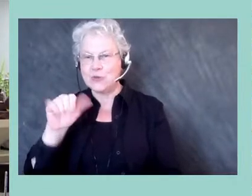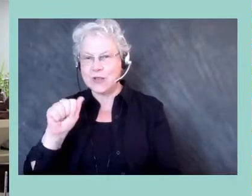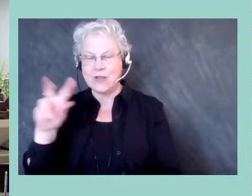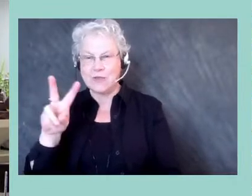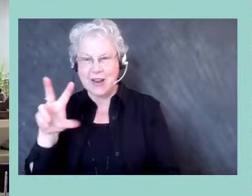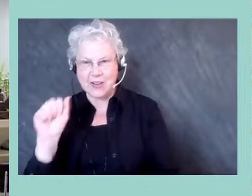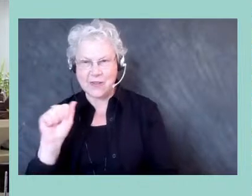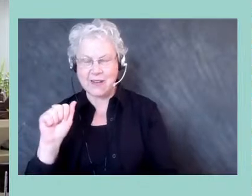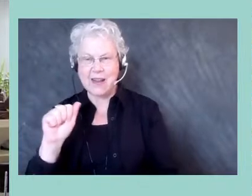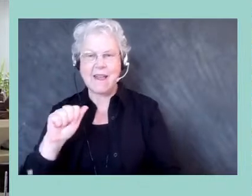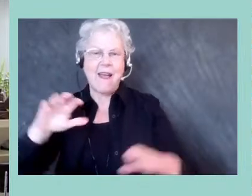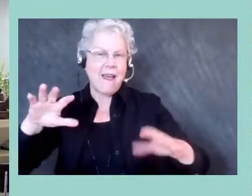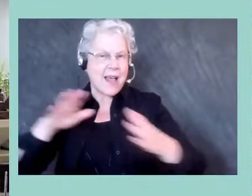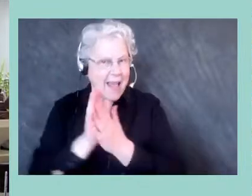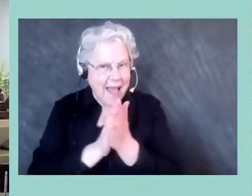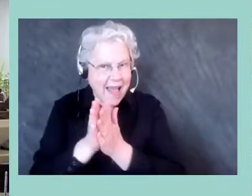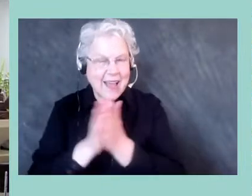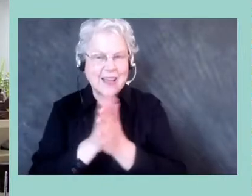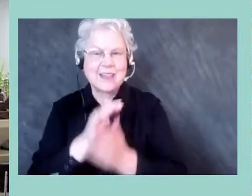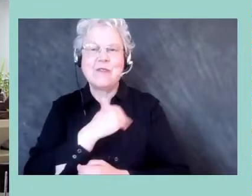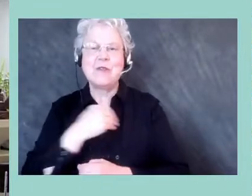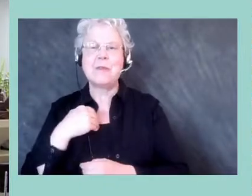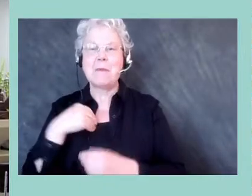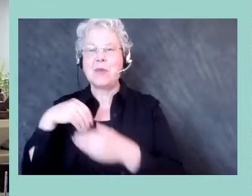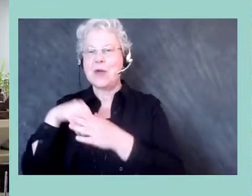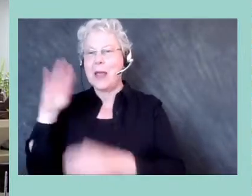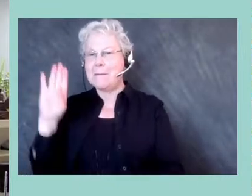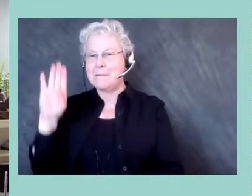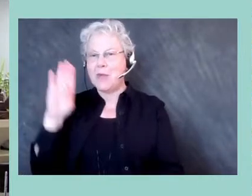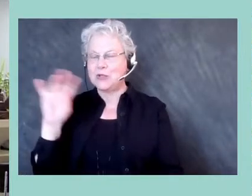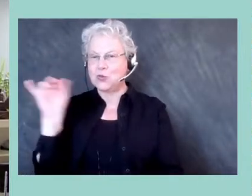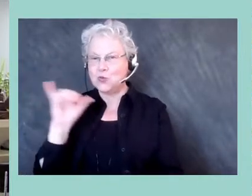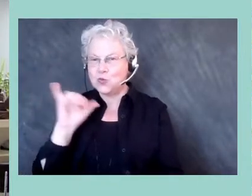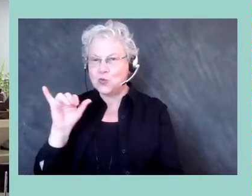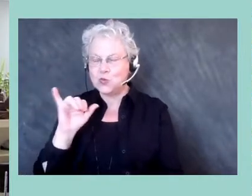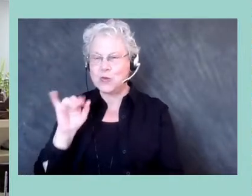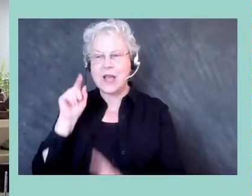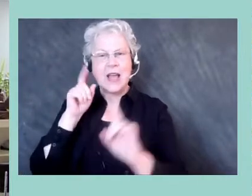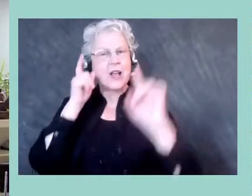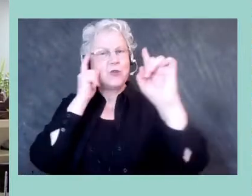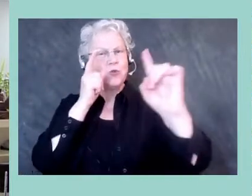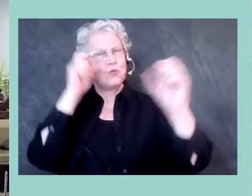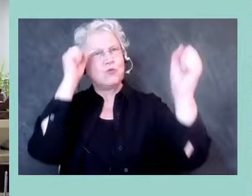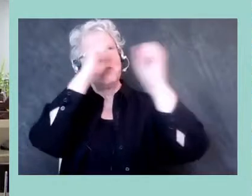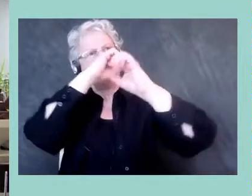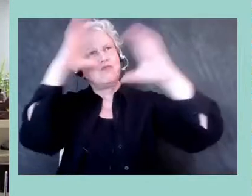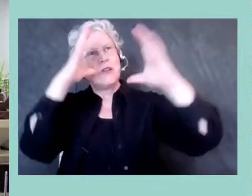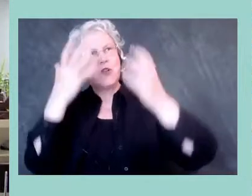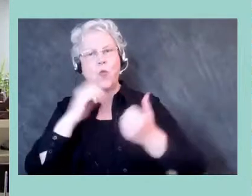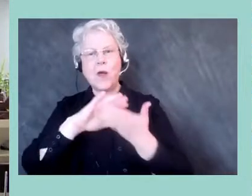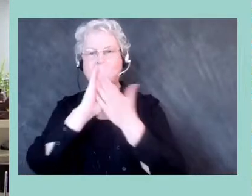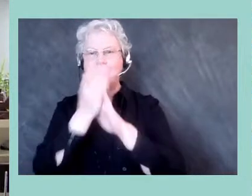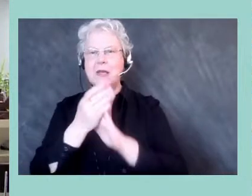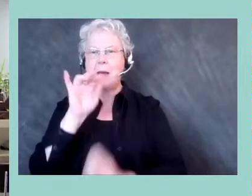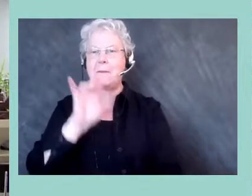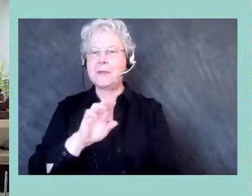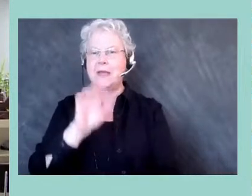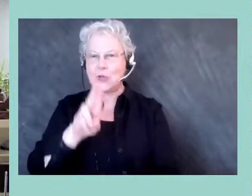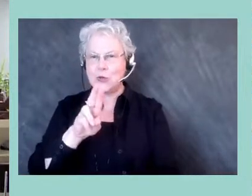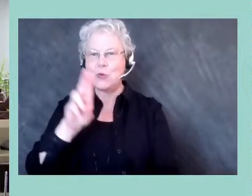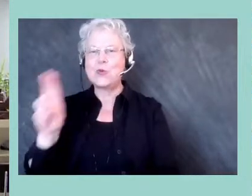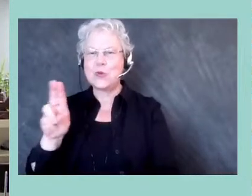in Boston, she had aspirations of becoming a UU minister. Filled with